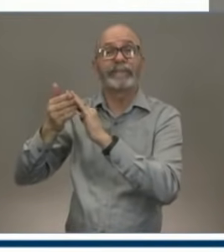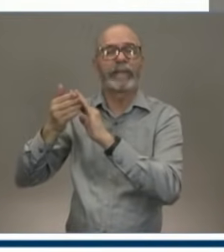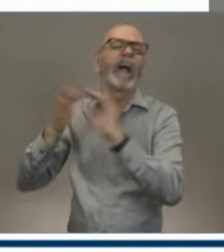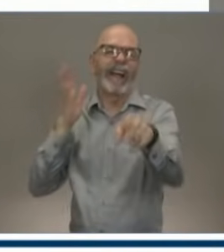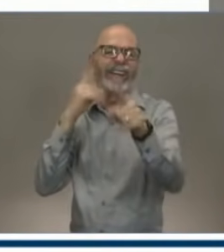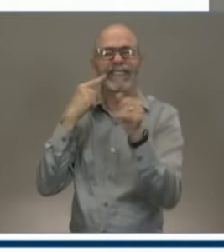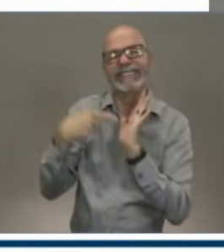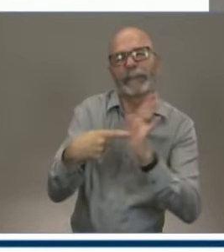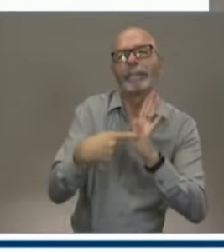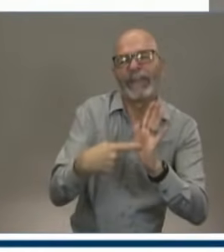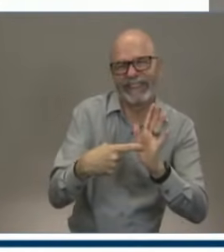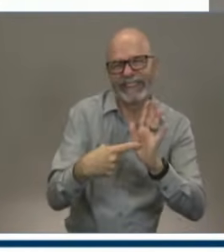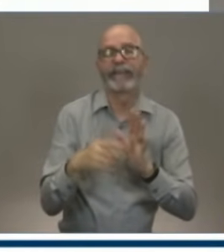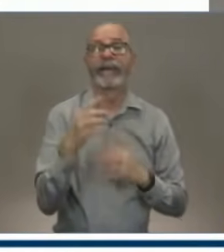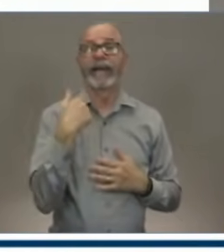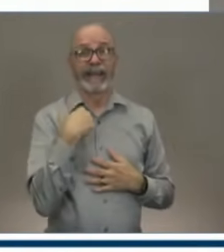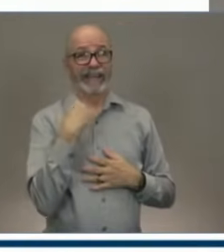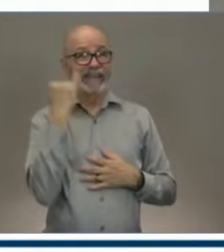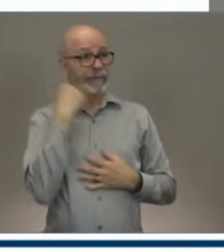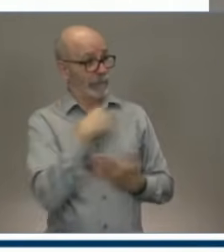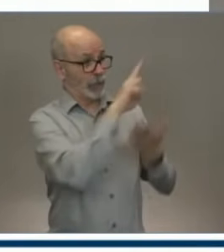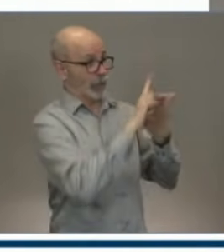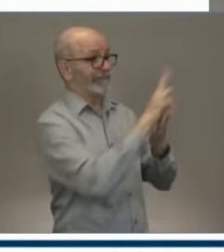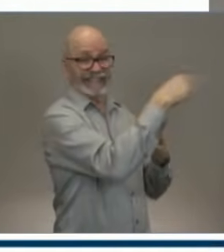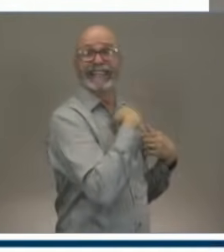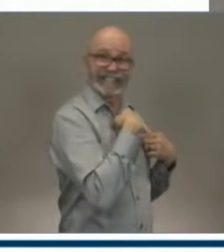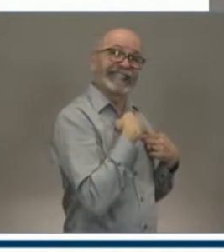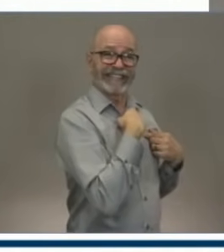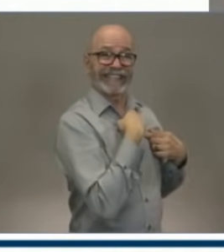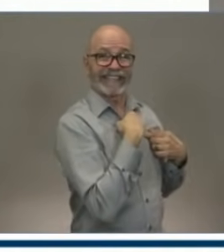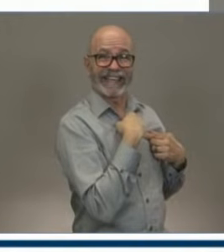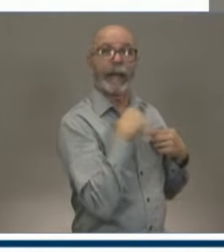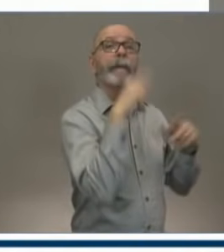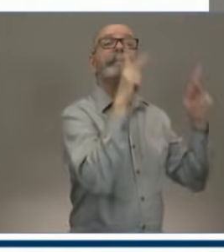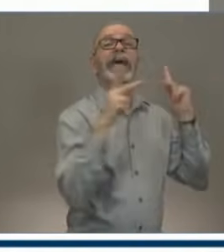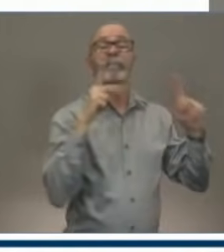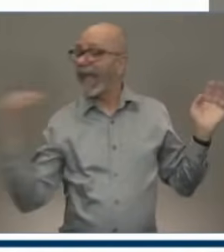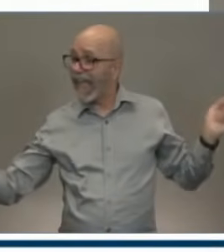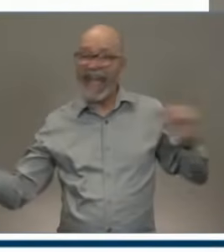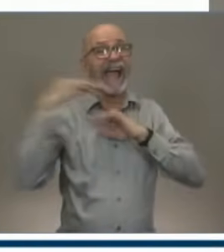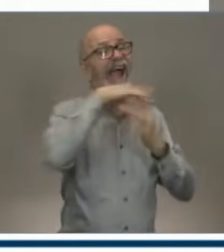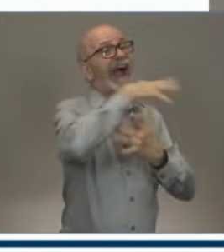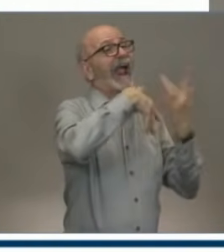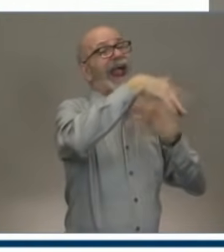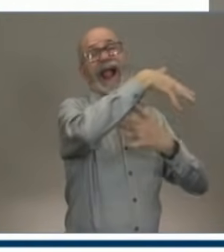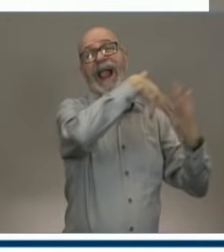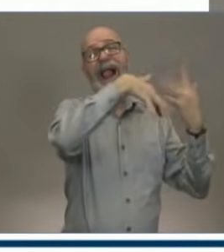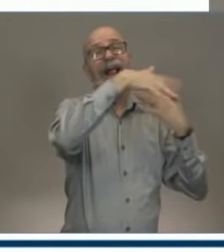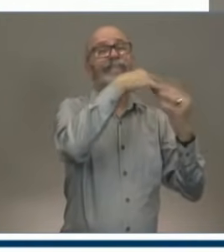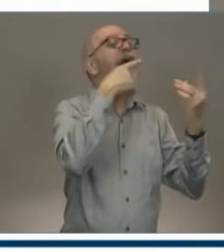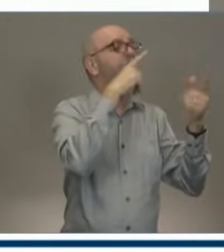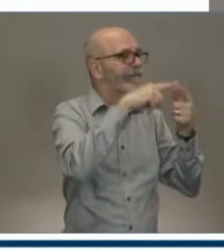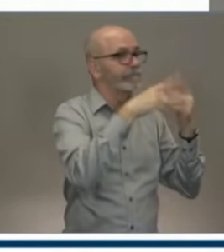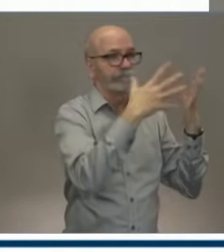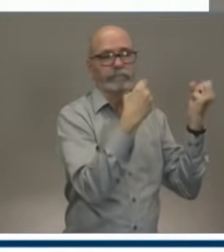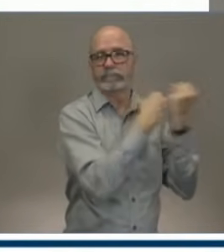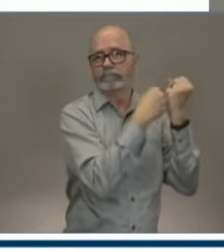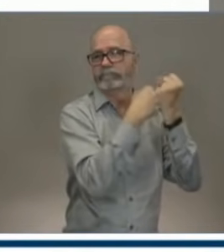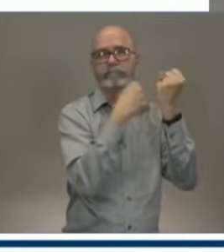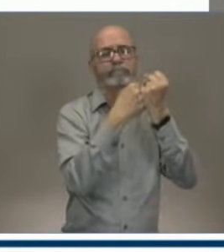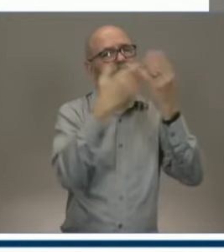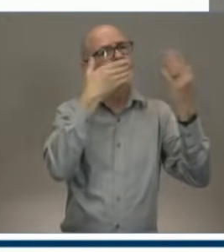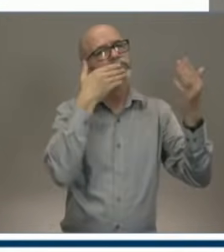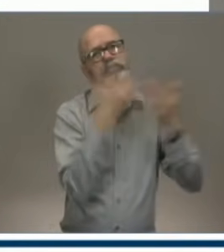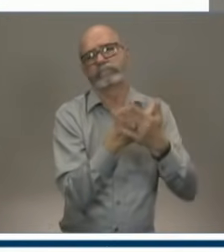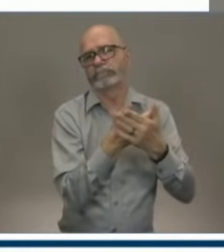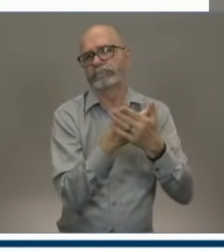they're giving to those students. It continues to make a significant difference, our ability to bring students in from other parts